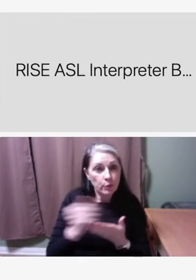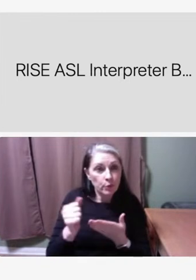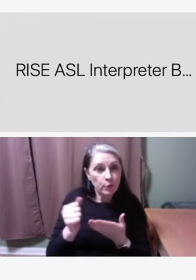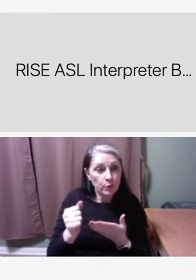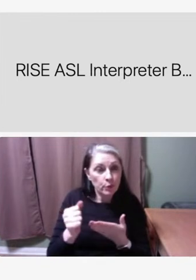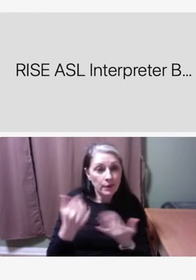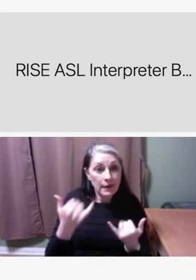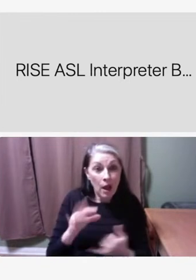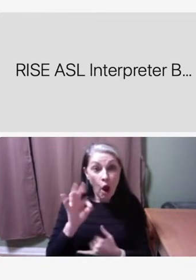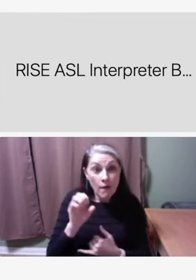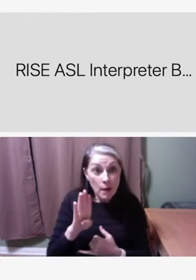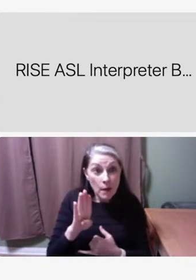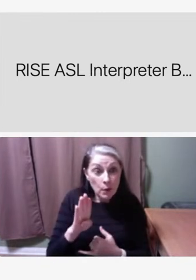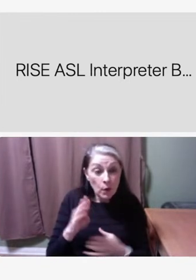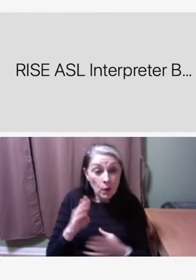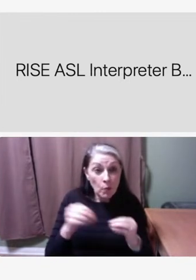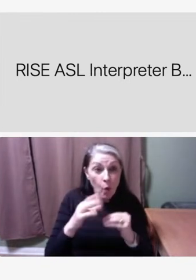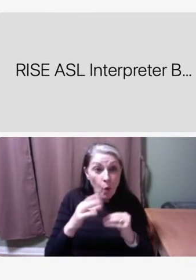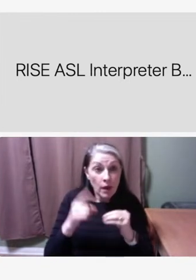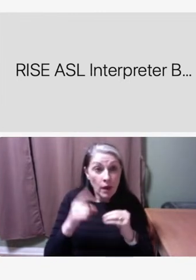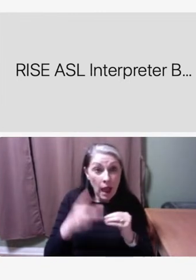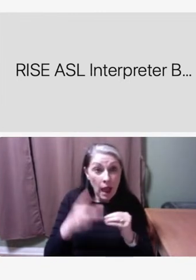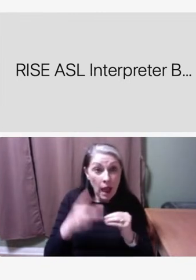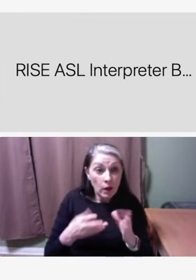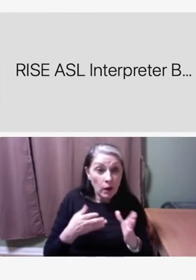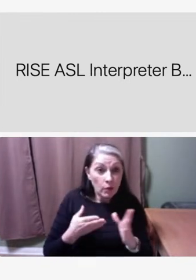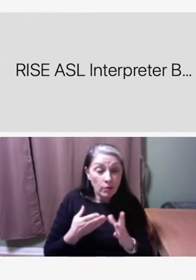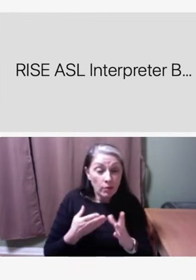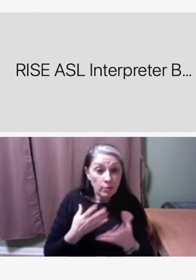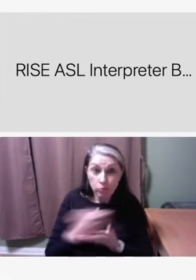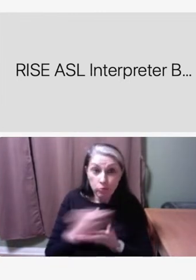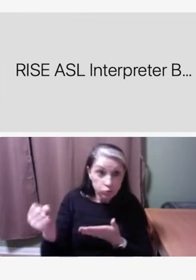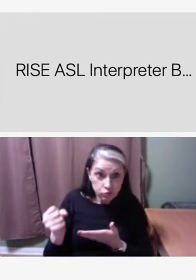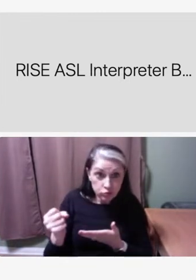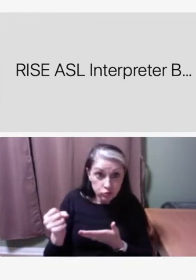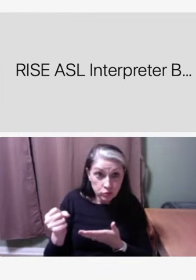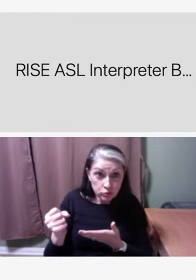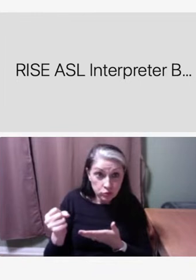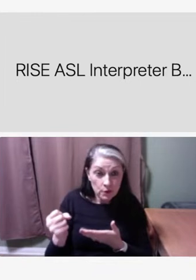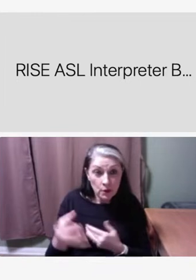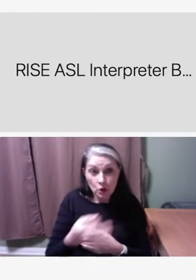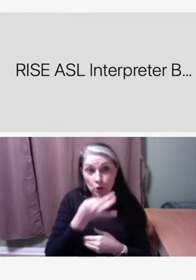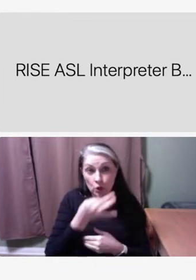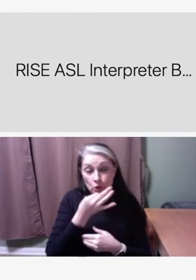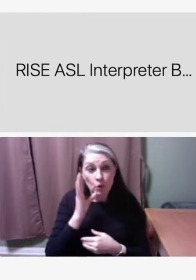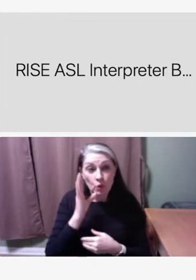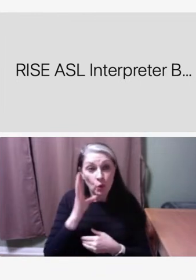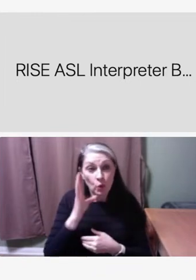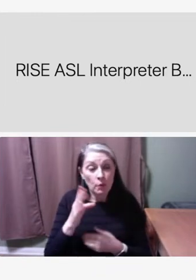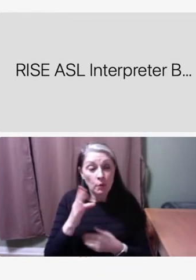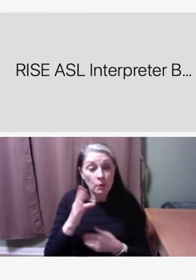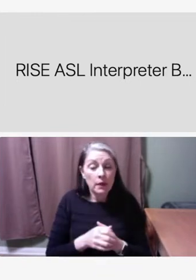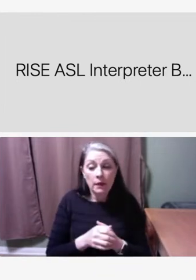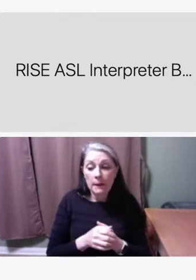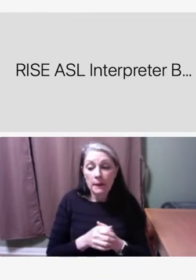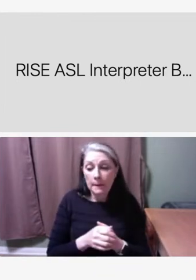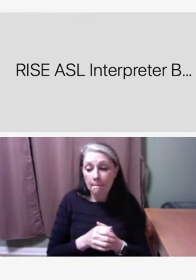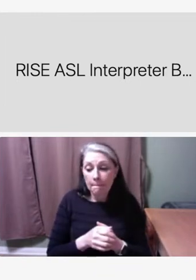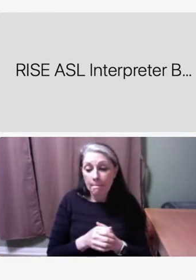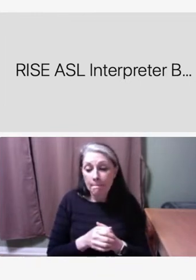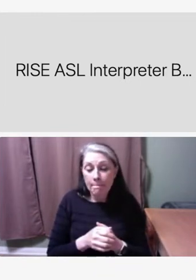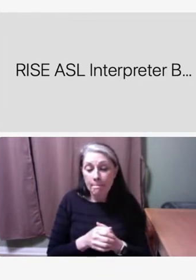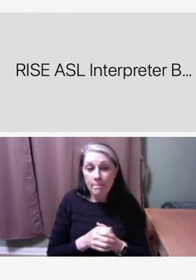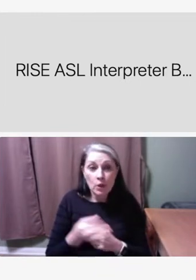there. So it's not going to be long before we'll be hitting May,